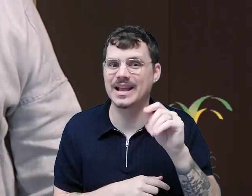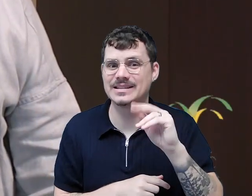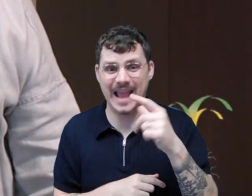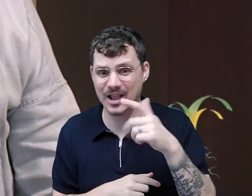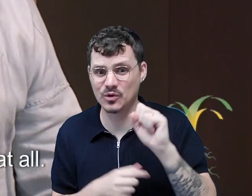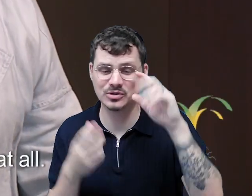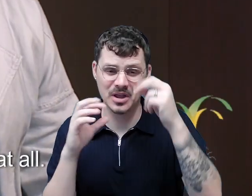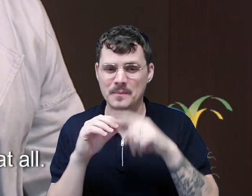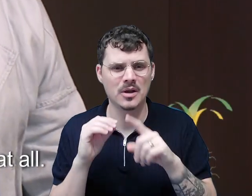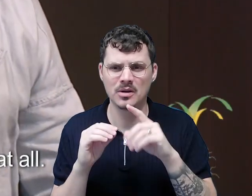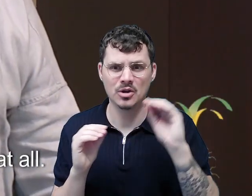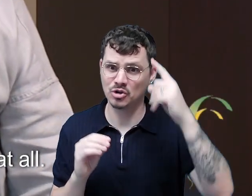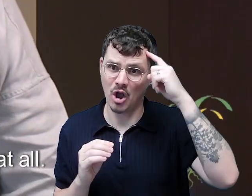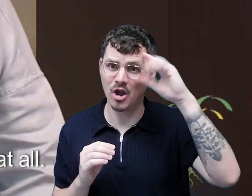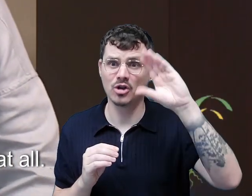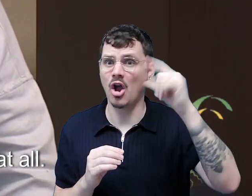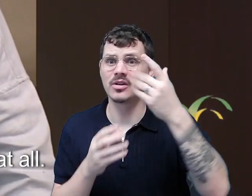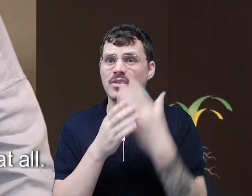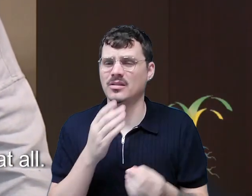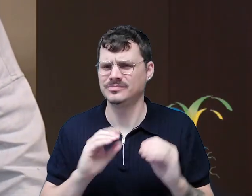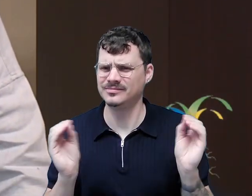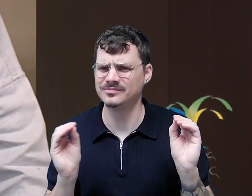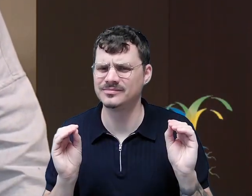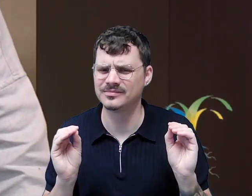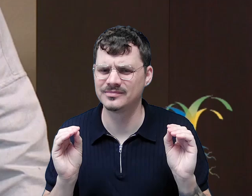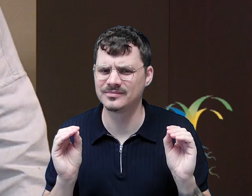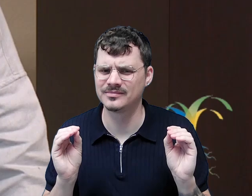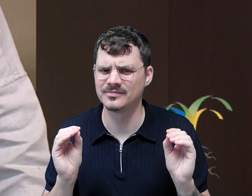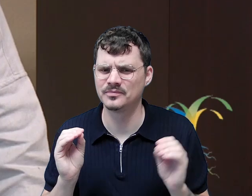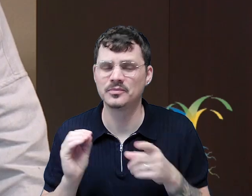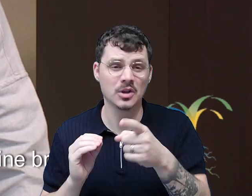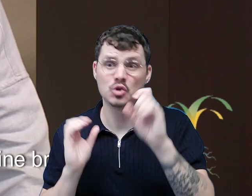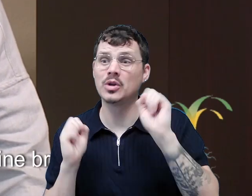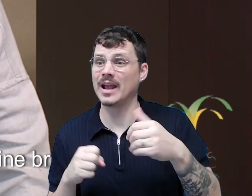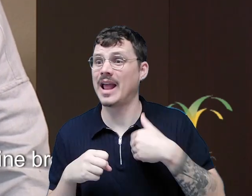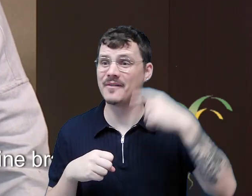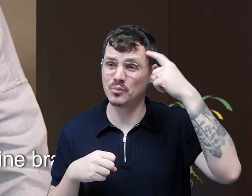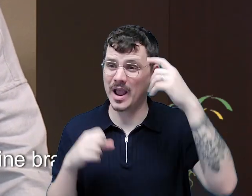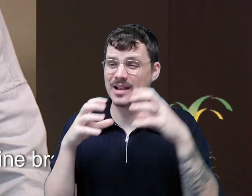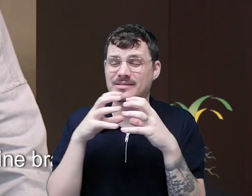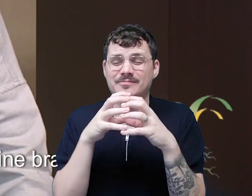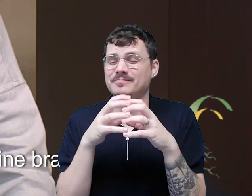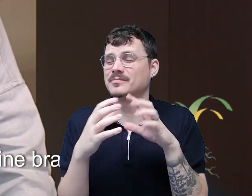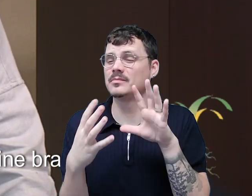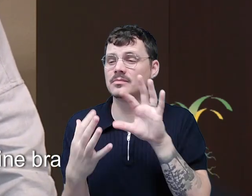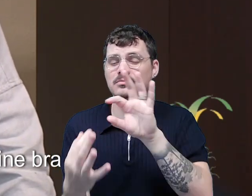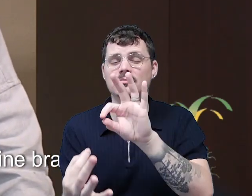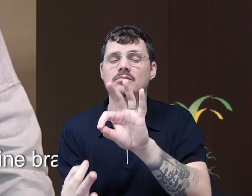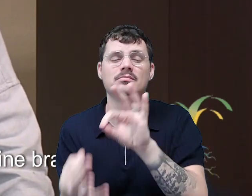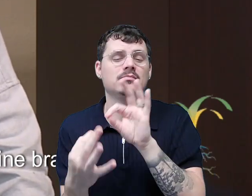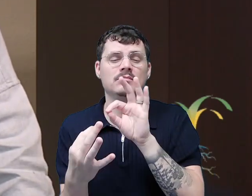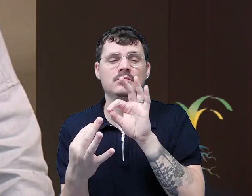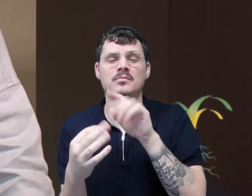tangles and not have any cognitive loss at all. You can have what looks like a